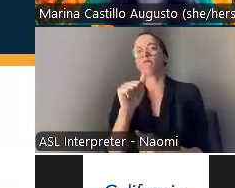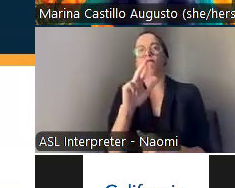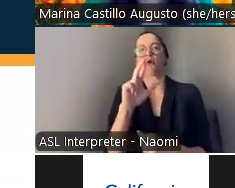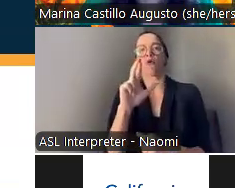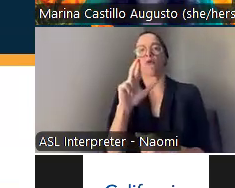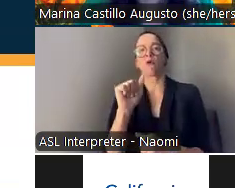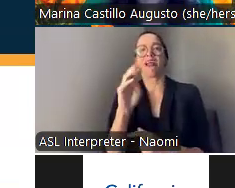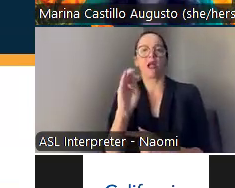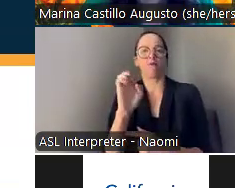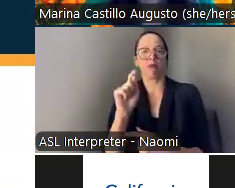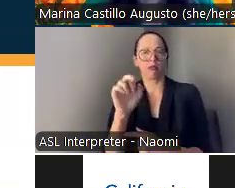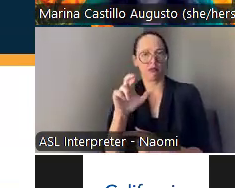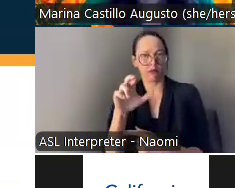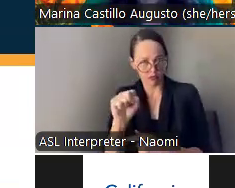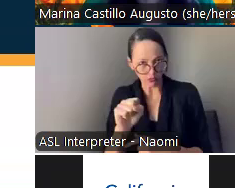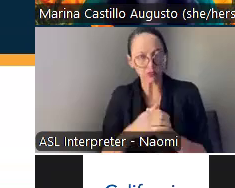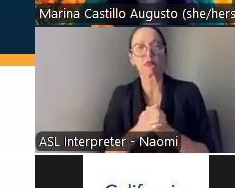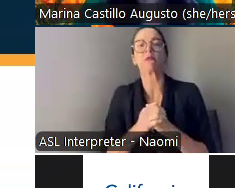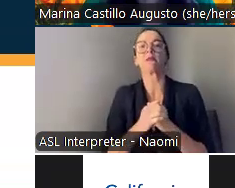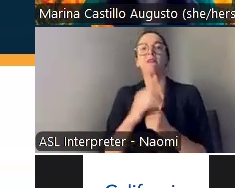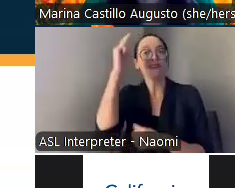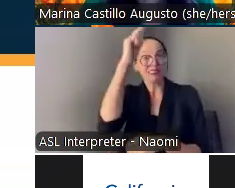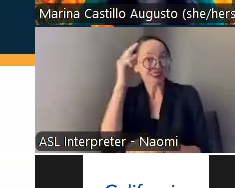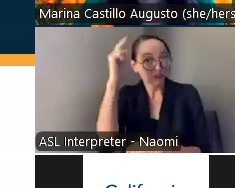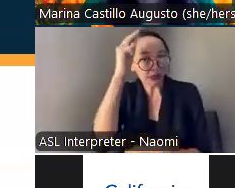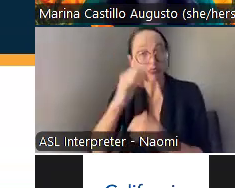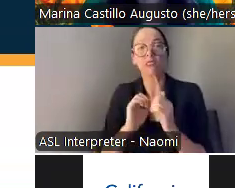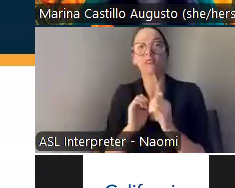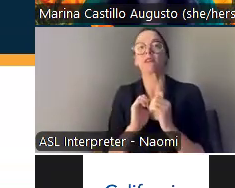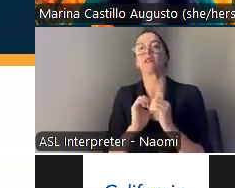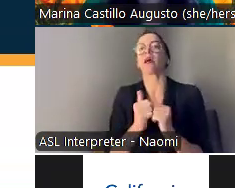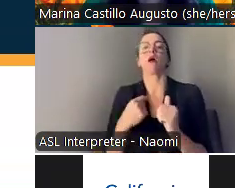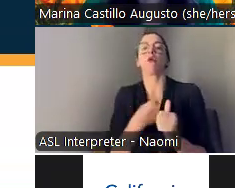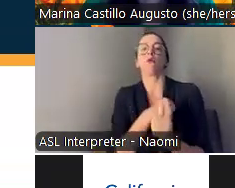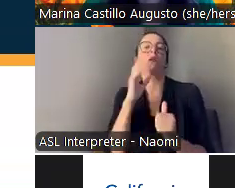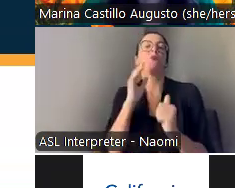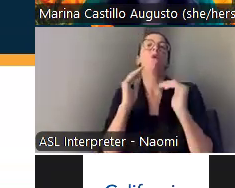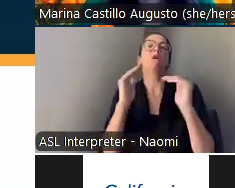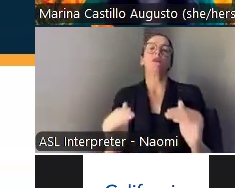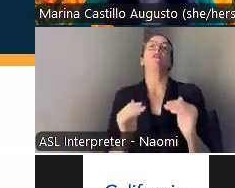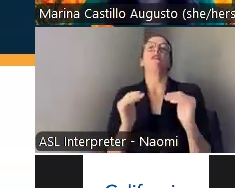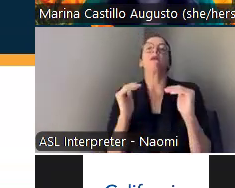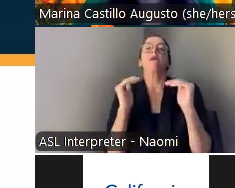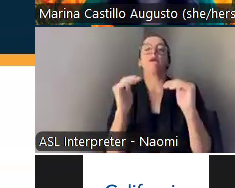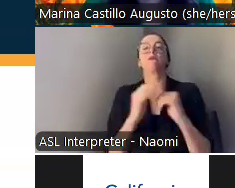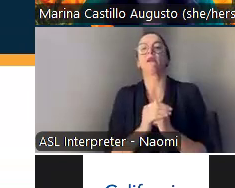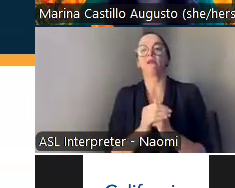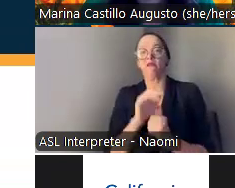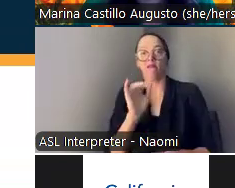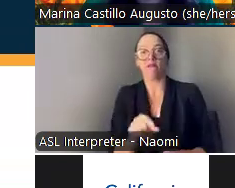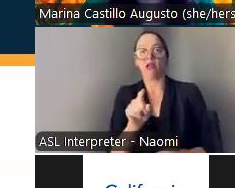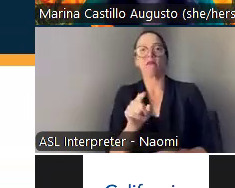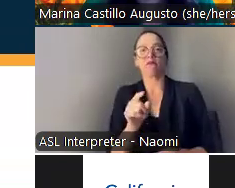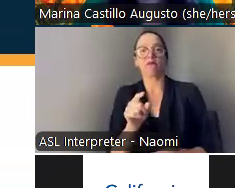to lift the ad lead. And then here's just a small timeline as far as member